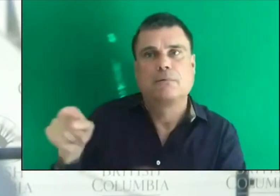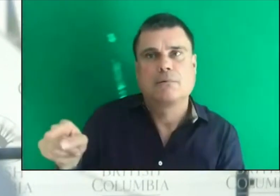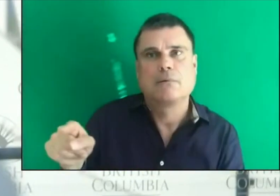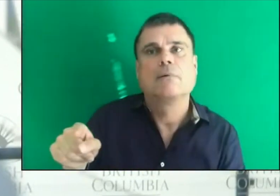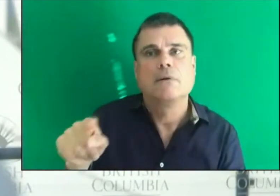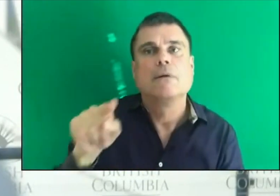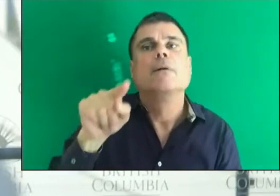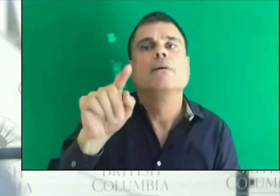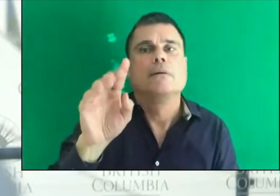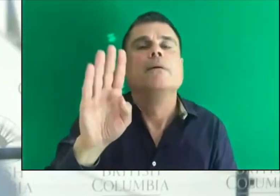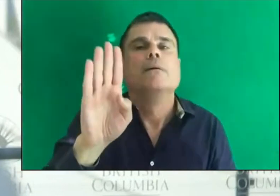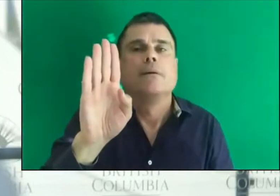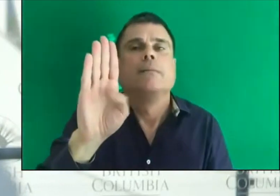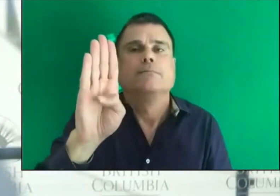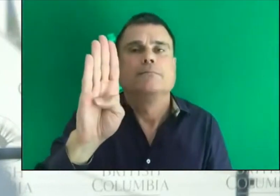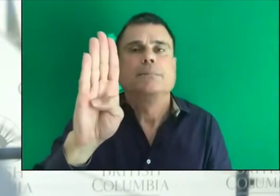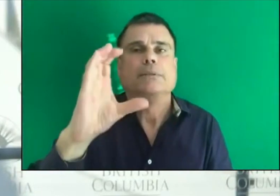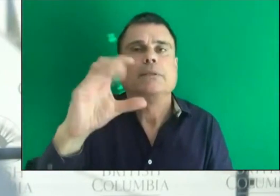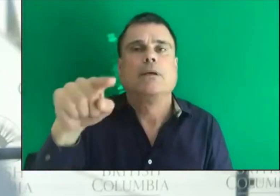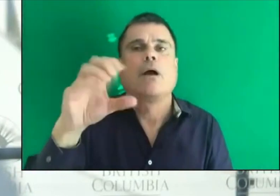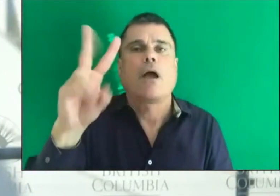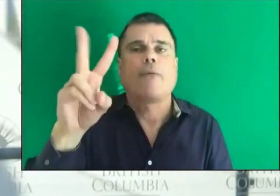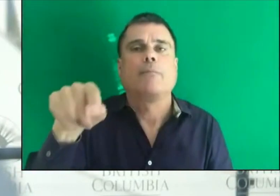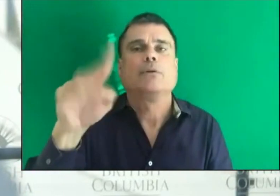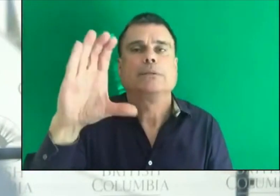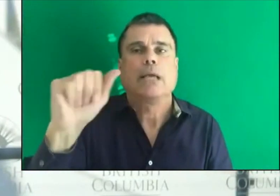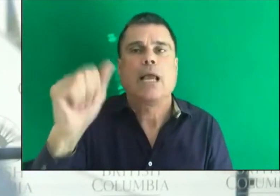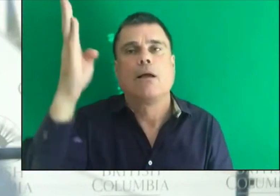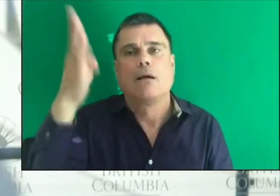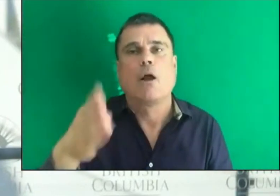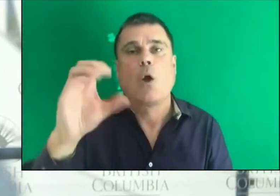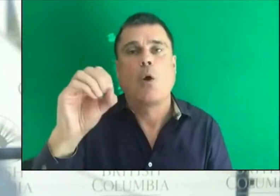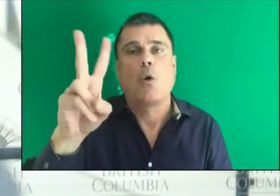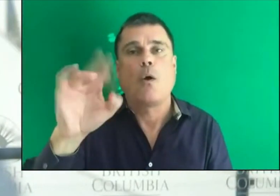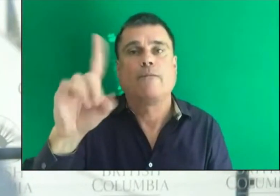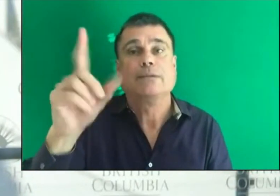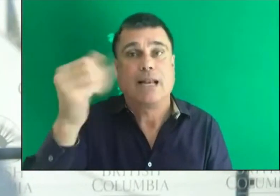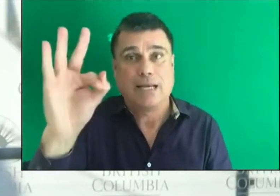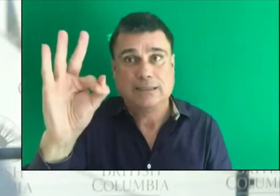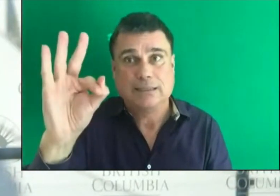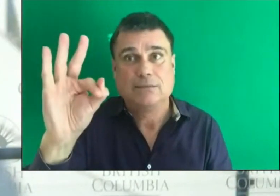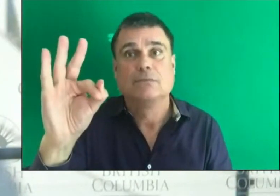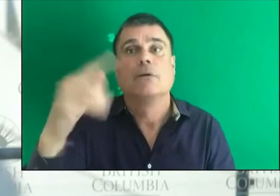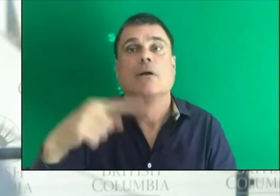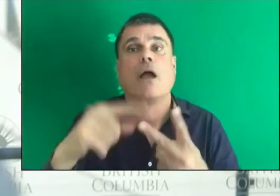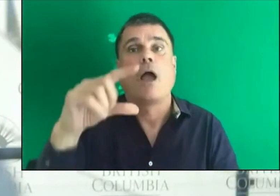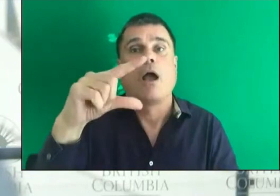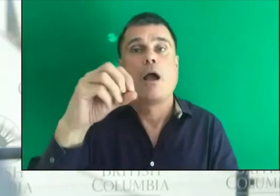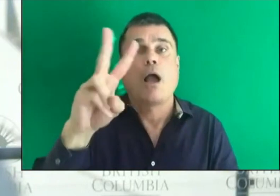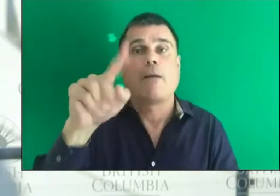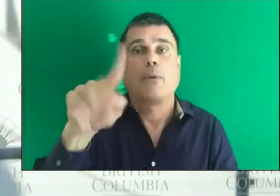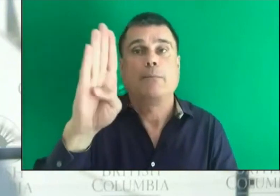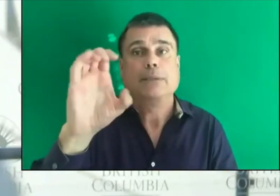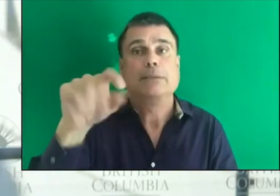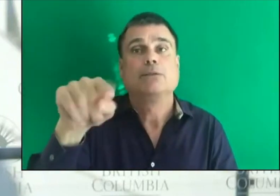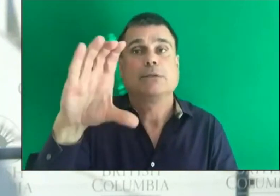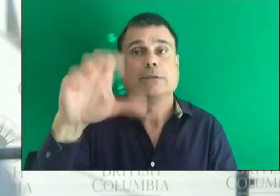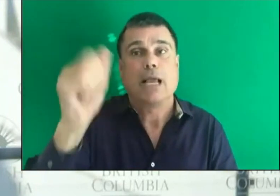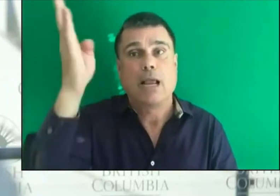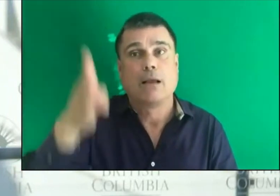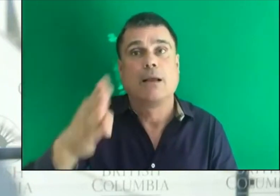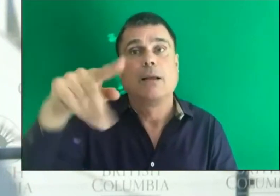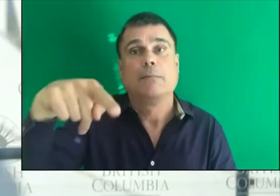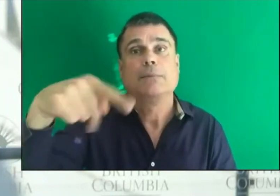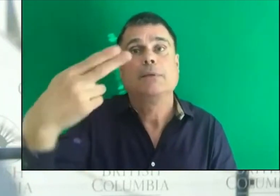be putting in orders or restrictions on BC ferries. Thank you, and we have time for one more question